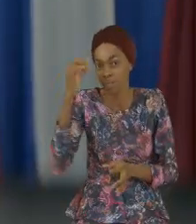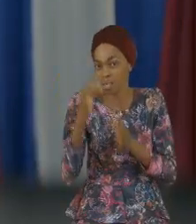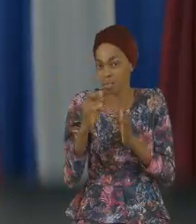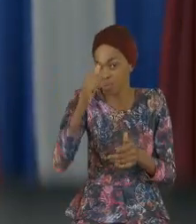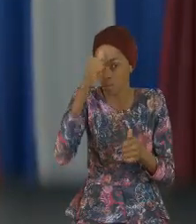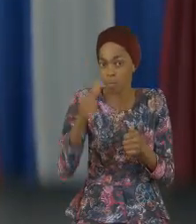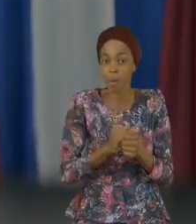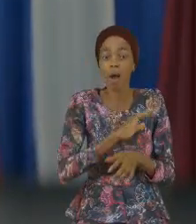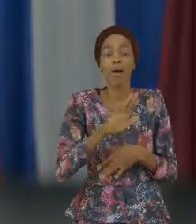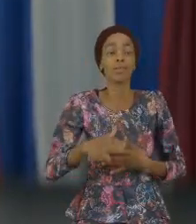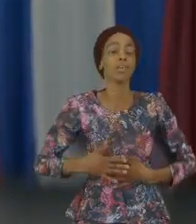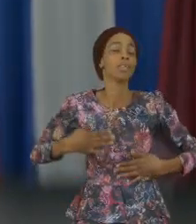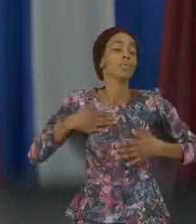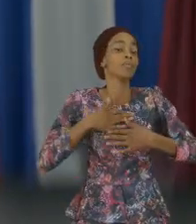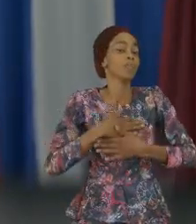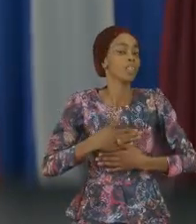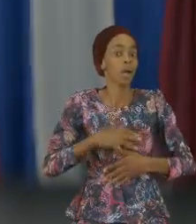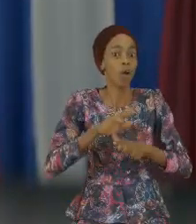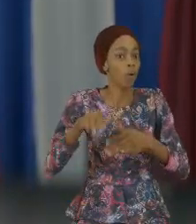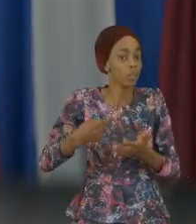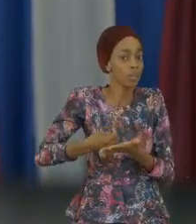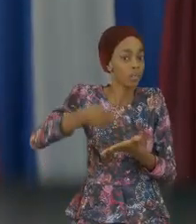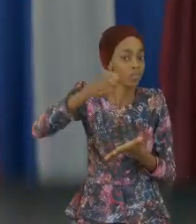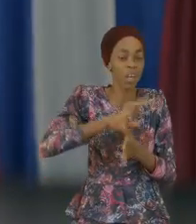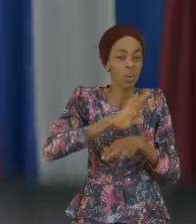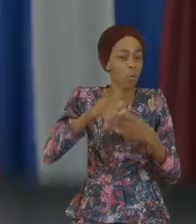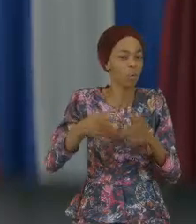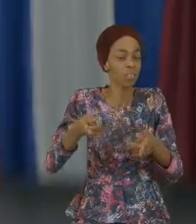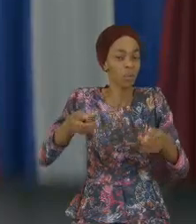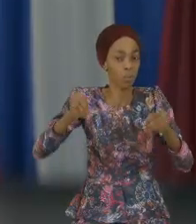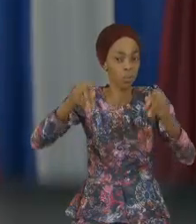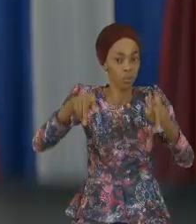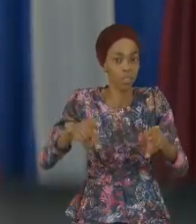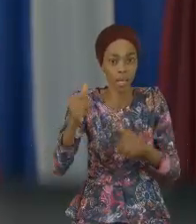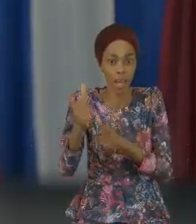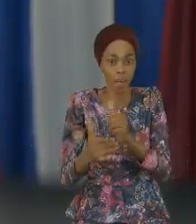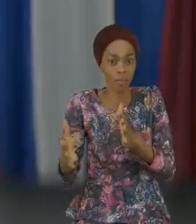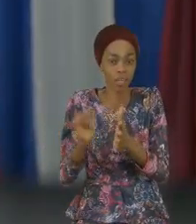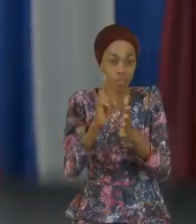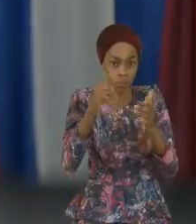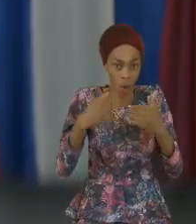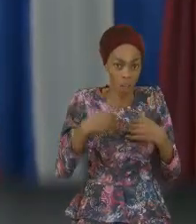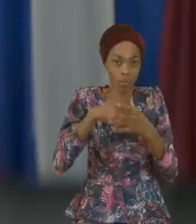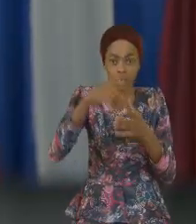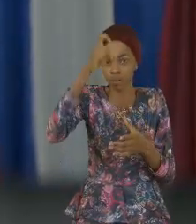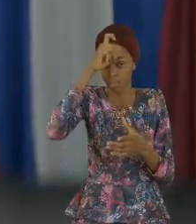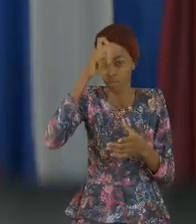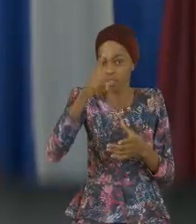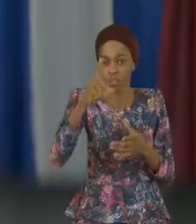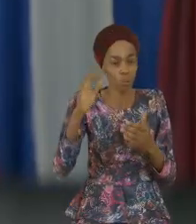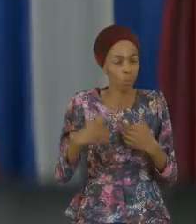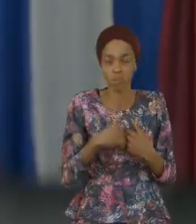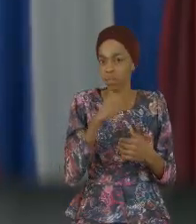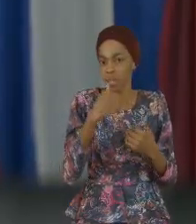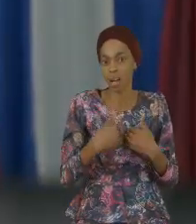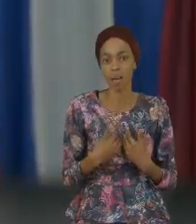the pleasures and all the treasures and all the opportunities and everything he had in Egypt, he'll not have the